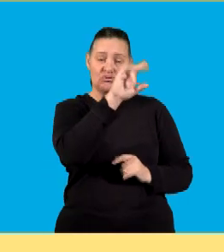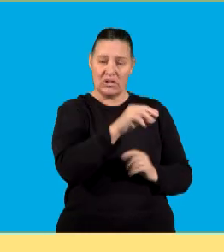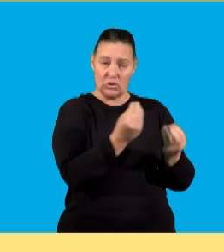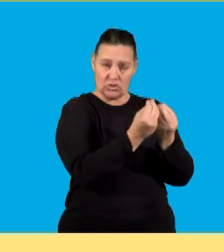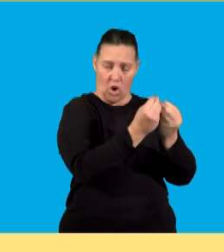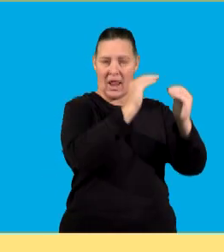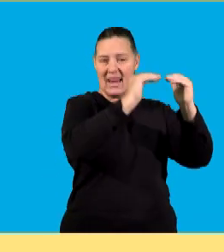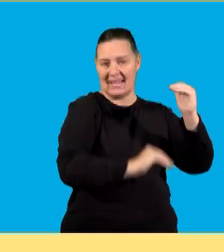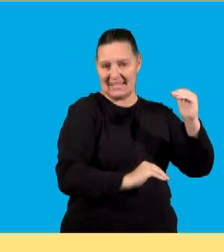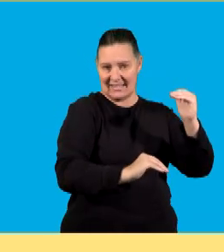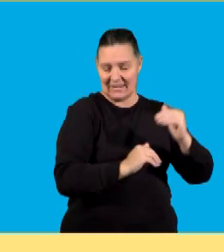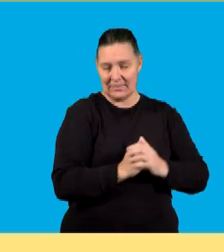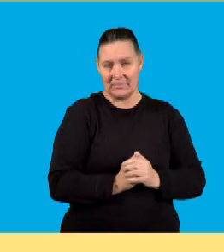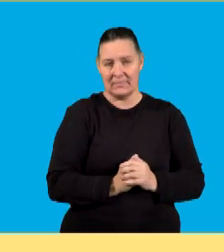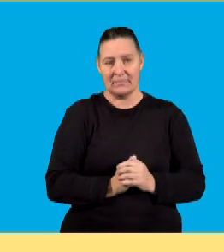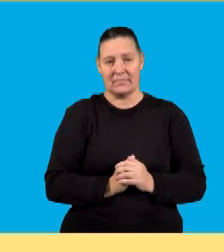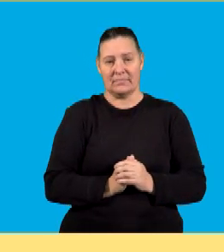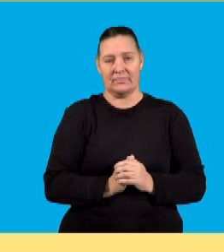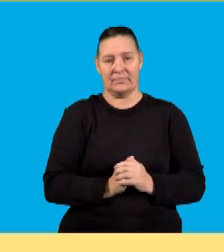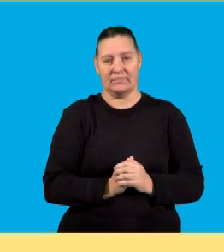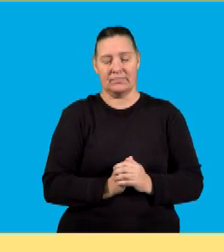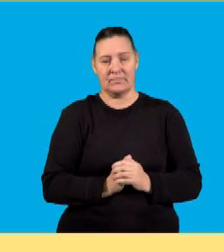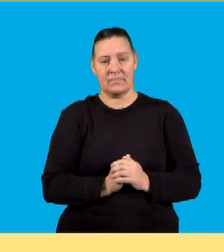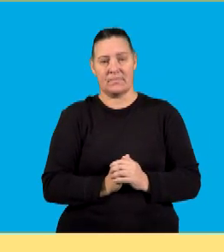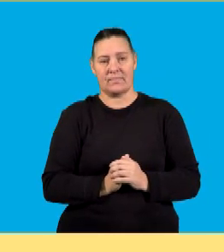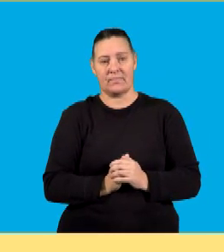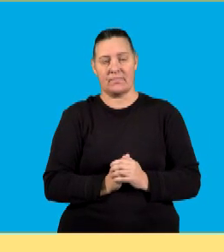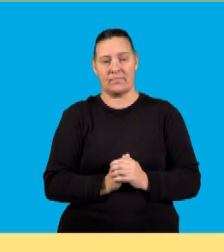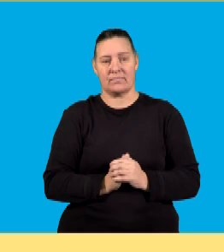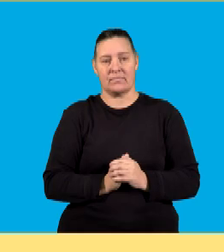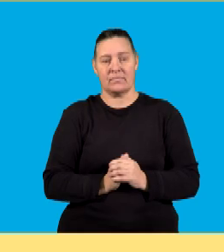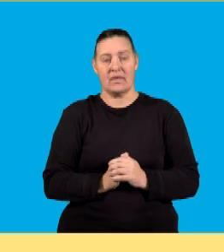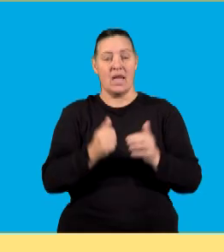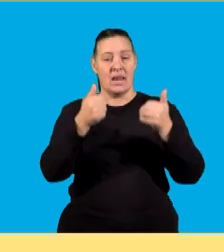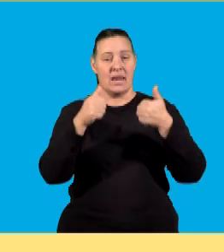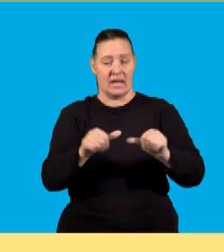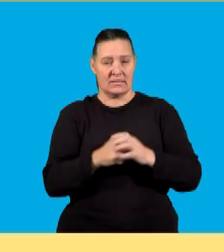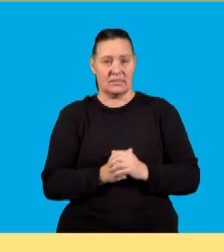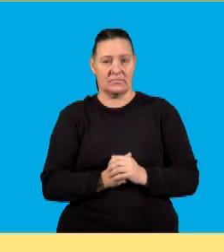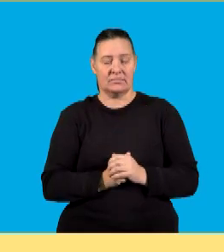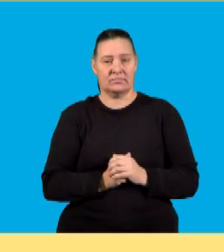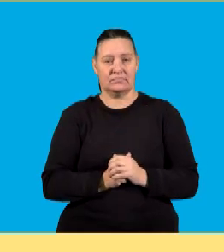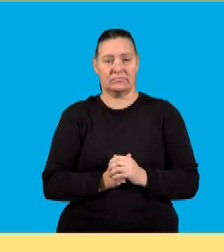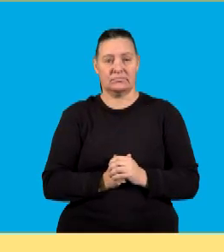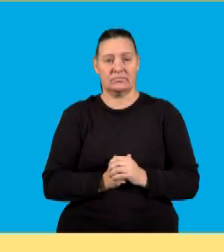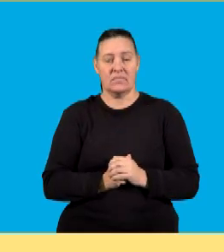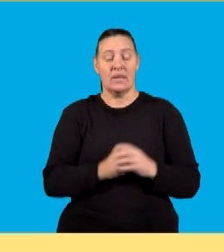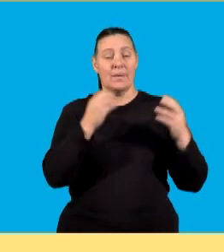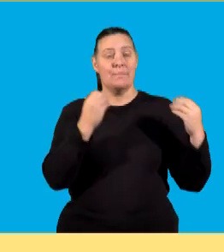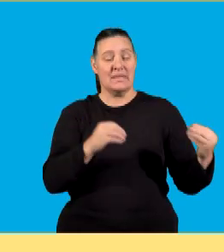my inventory because there is a sale of goods that was not recorded. The next one then